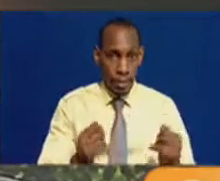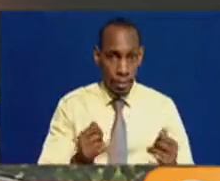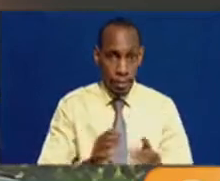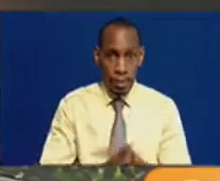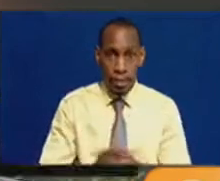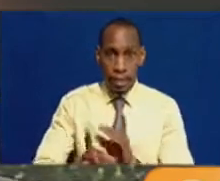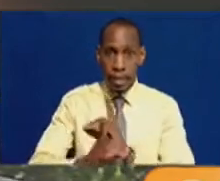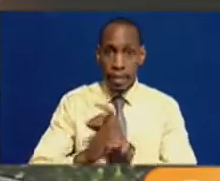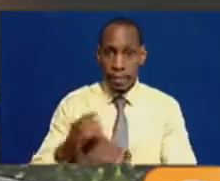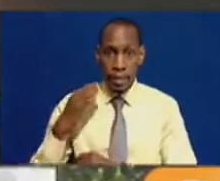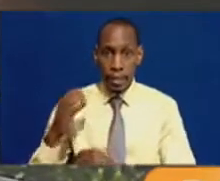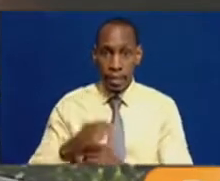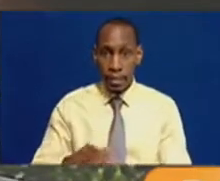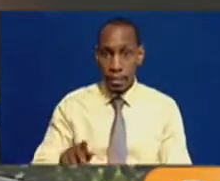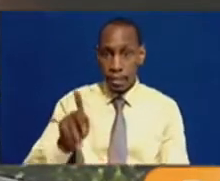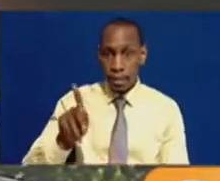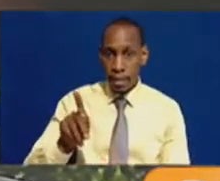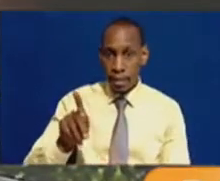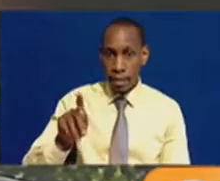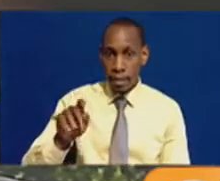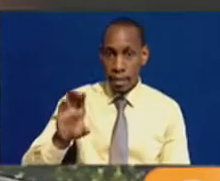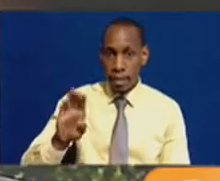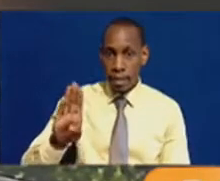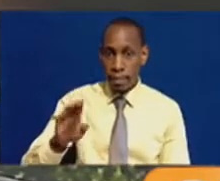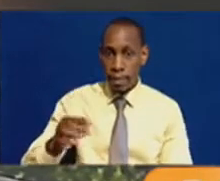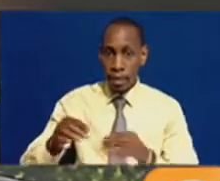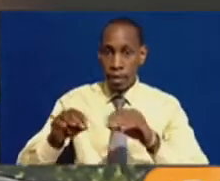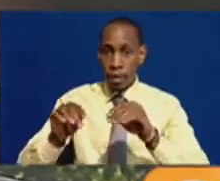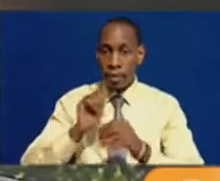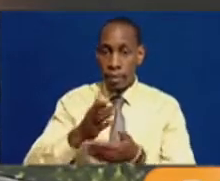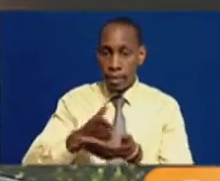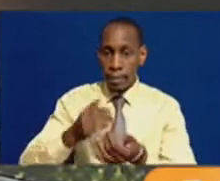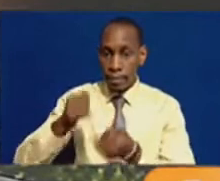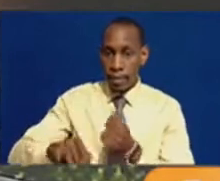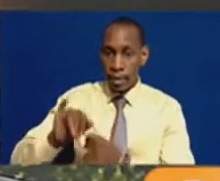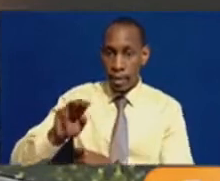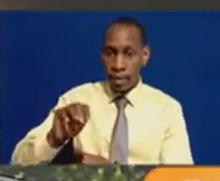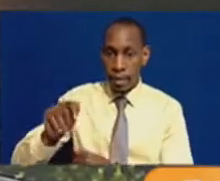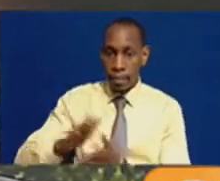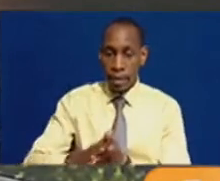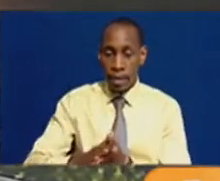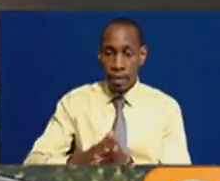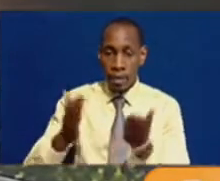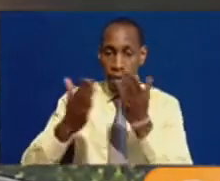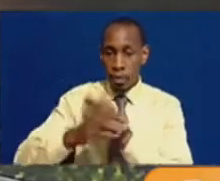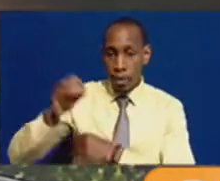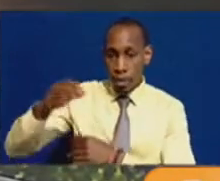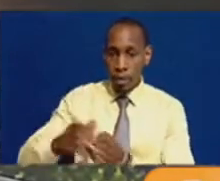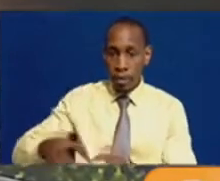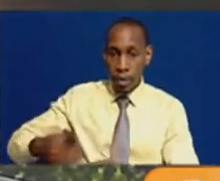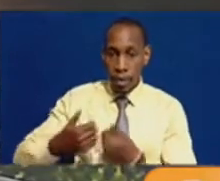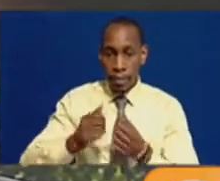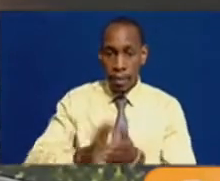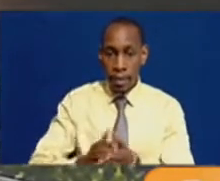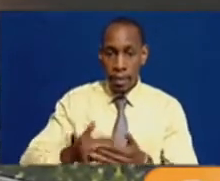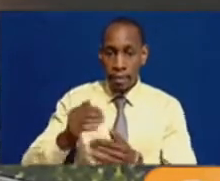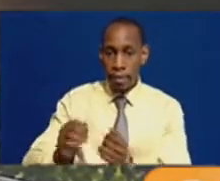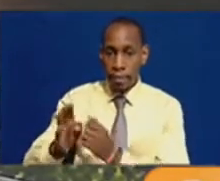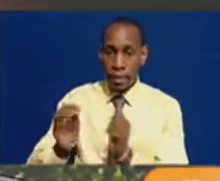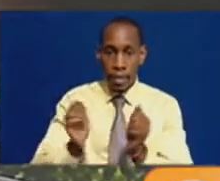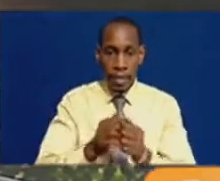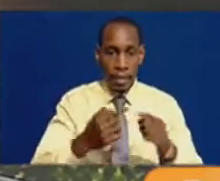And defending champions KCB RFC are through to the semifinals of the Impala Floodlit Rugby tournament after a narrow 14-10